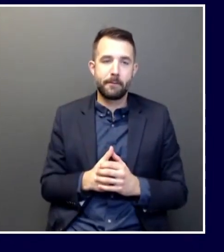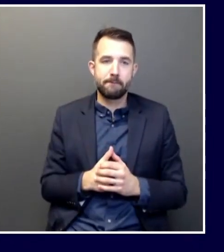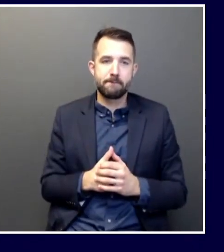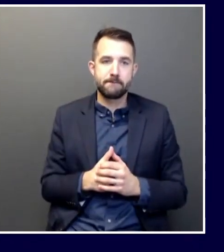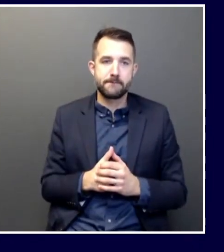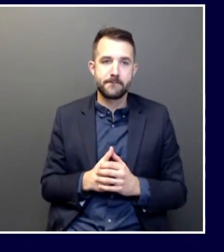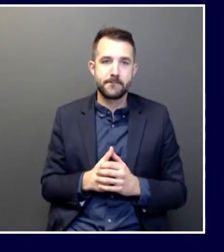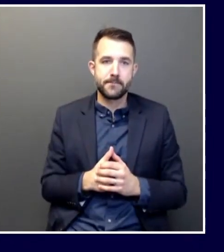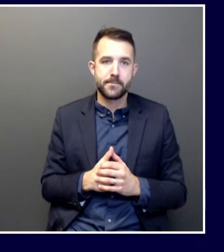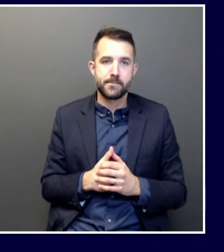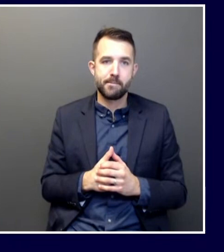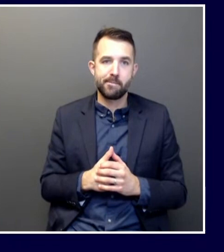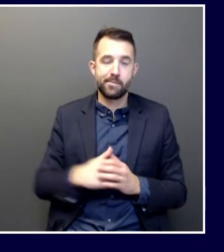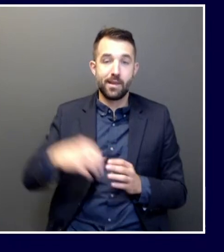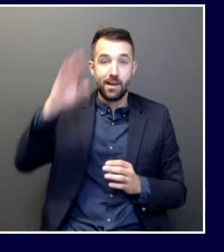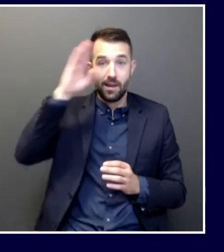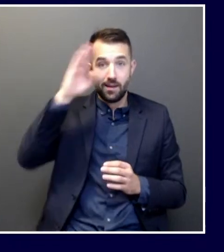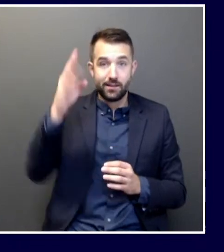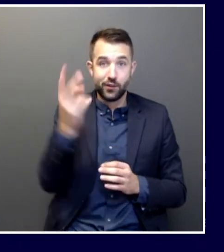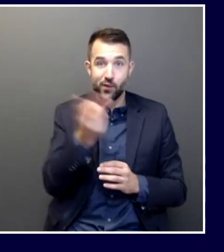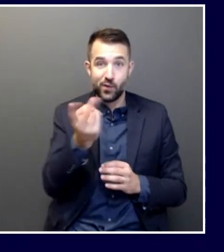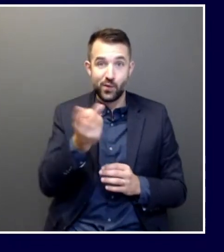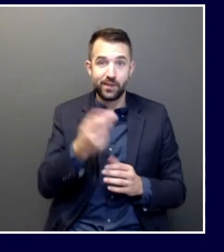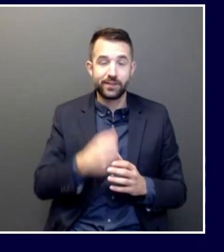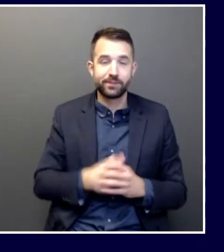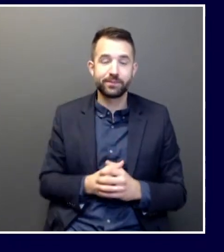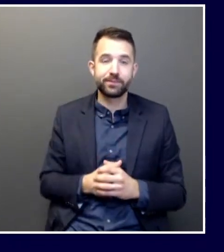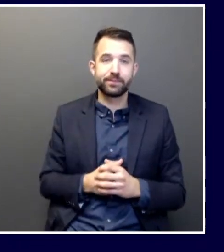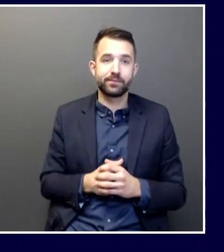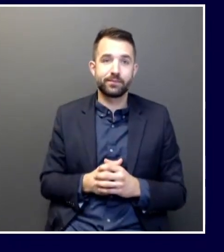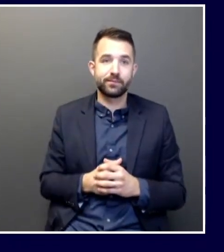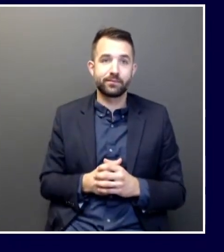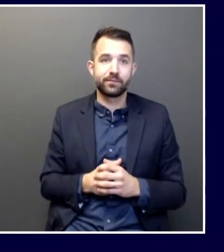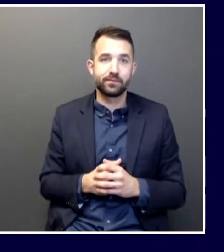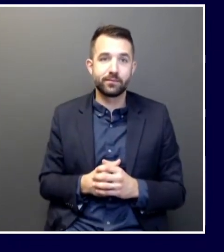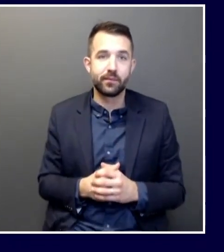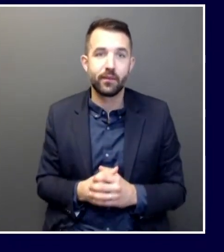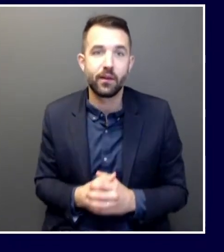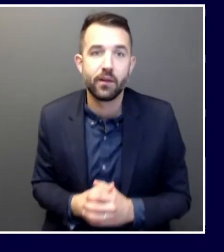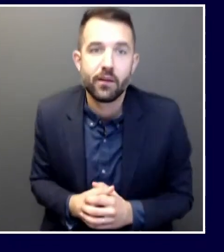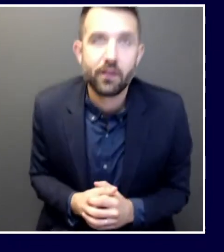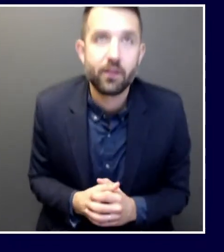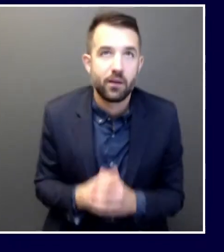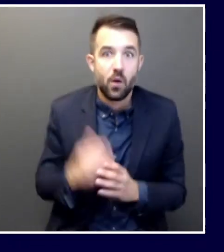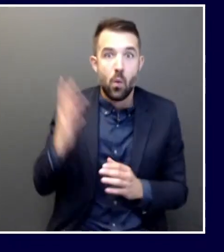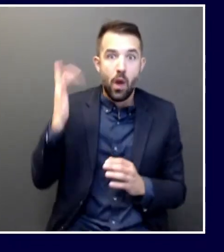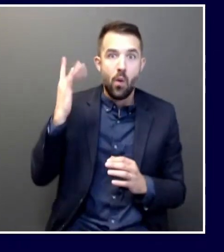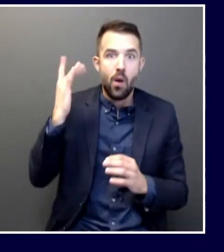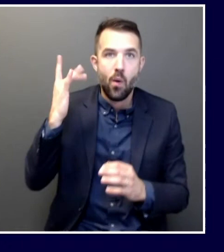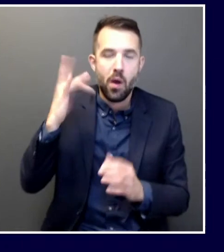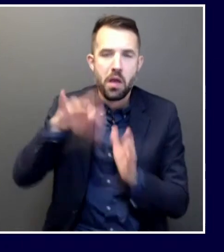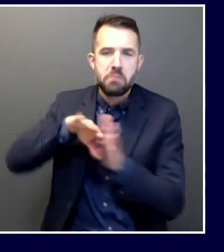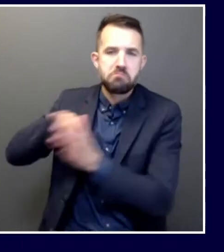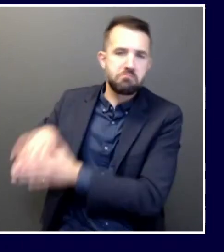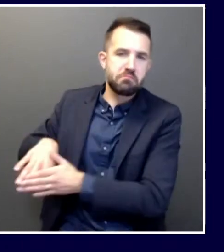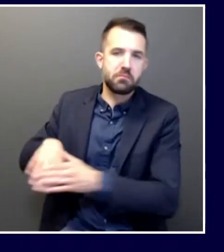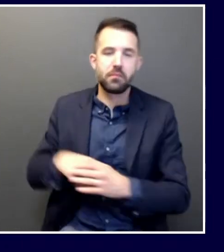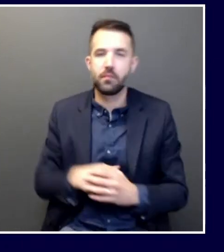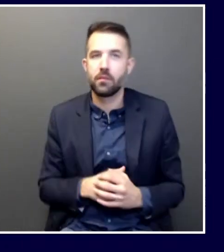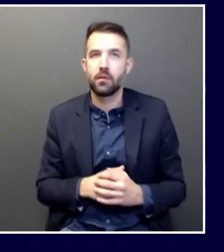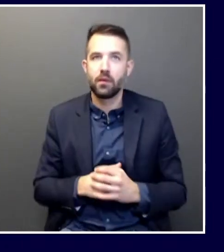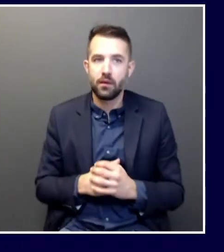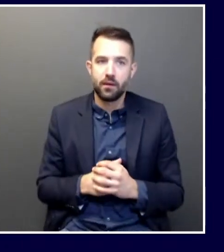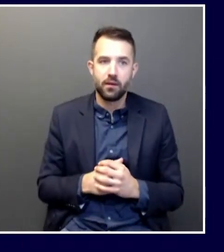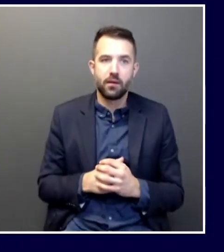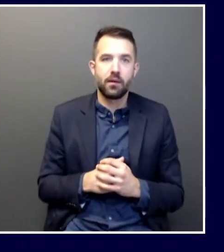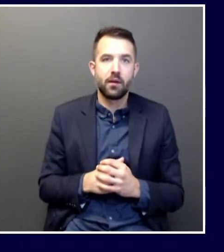Hi, Dr. Shah and Commissioner Lambrew. I won't ask you any more why questions, even though I have lots of them. But I will ask you about